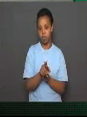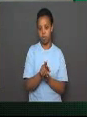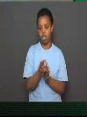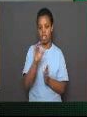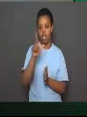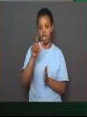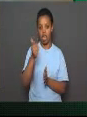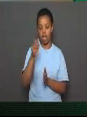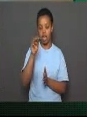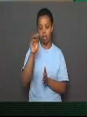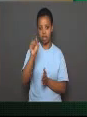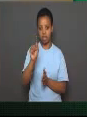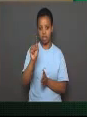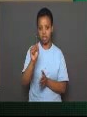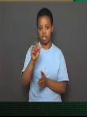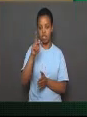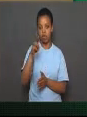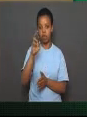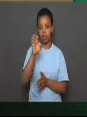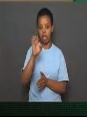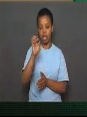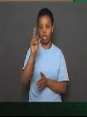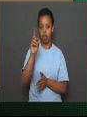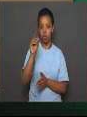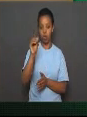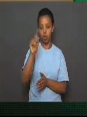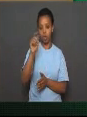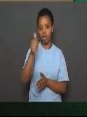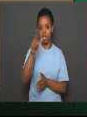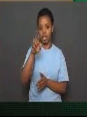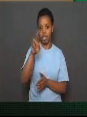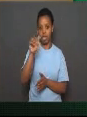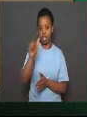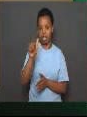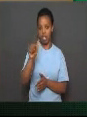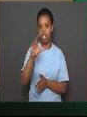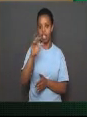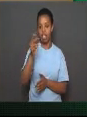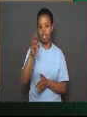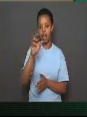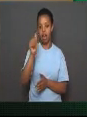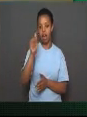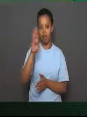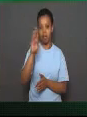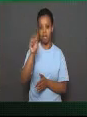clams, predatory crustaceans, crabs, and shorebirds.